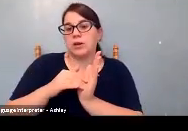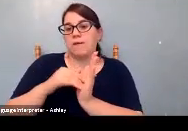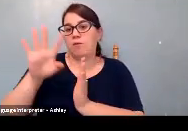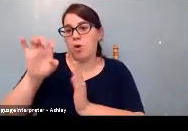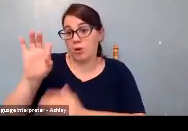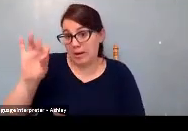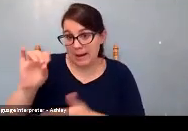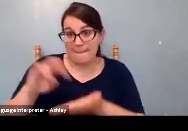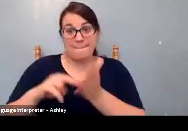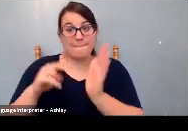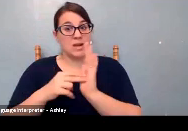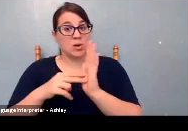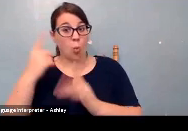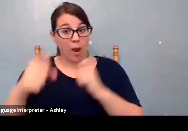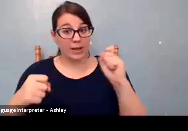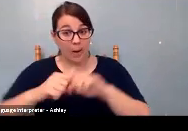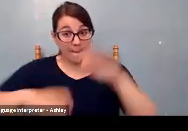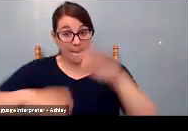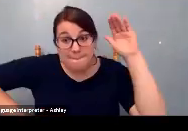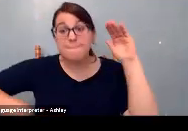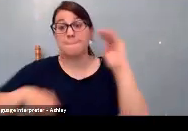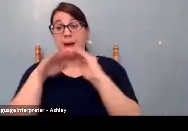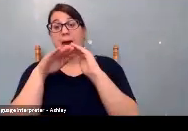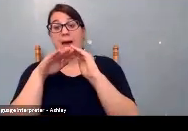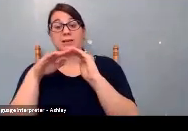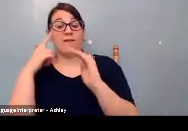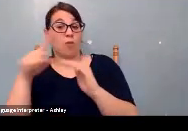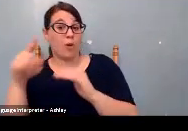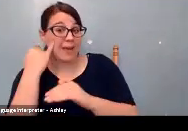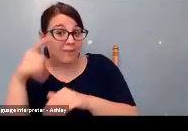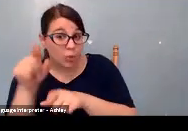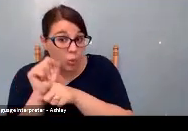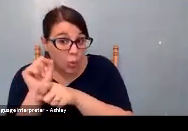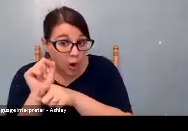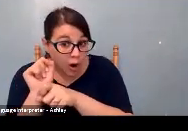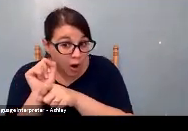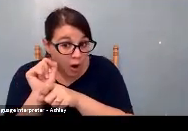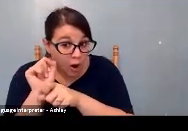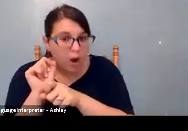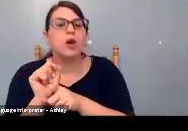yearly contribution limit for employed beneficiaries to